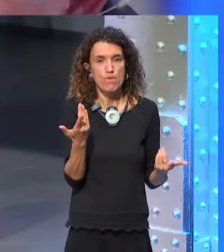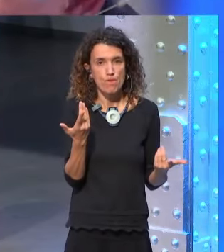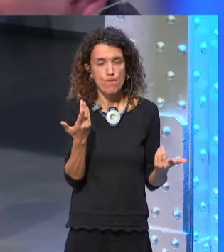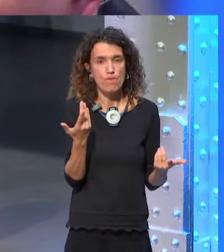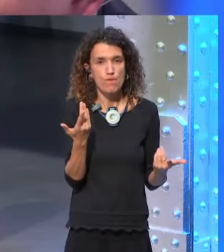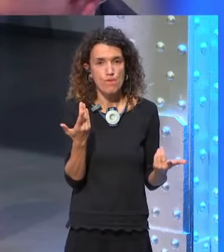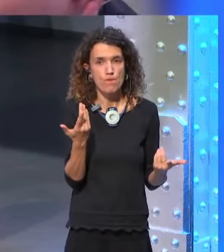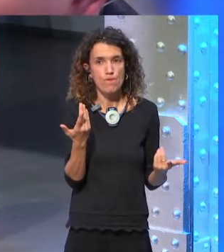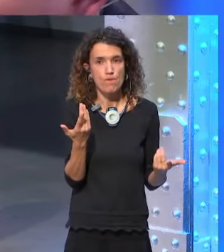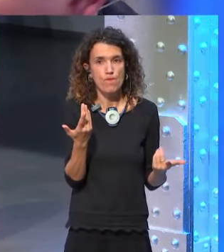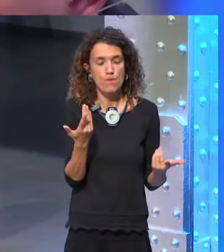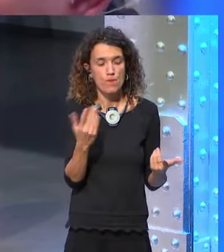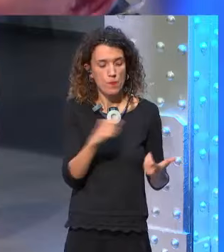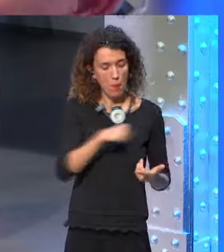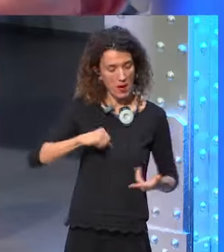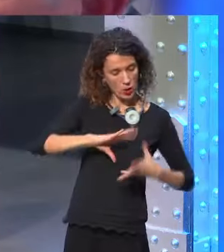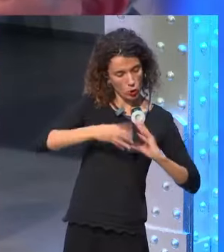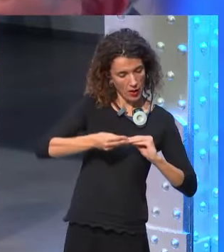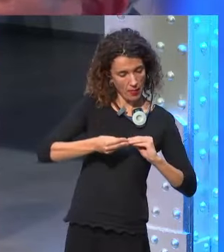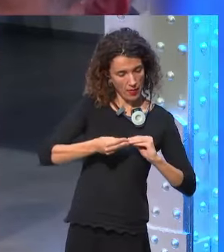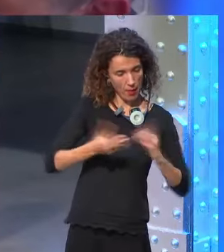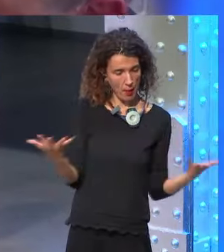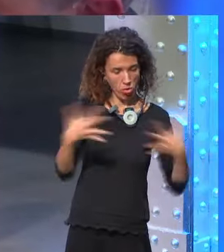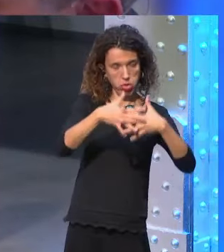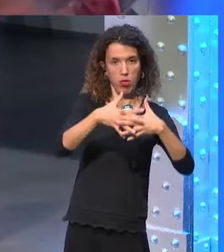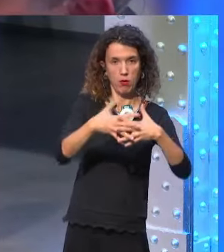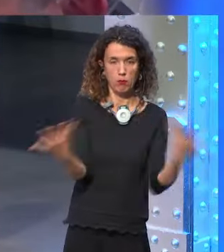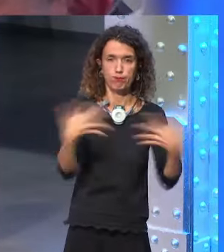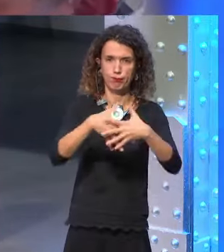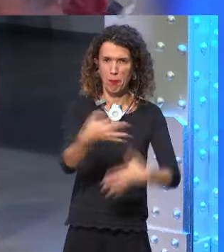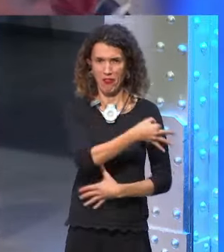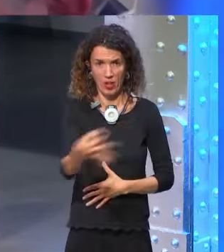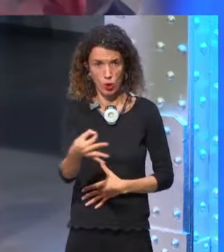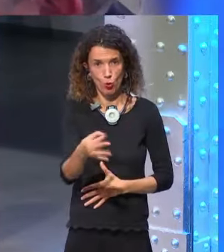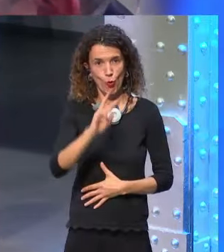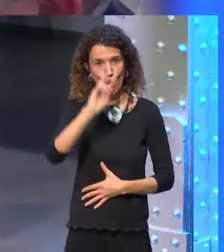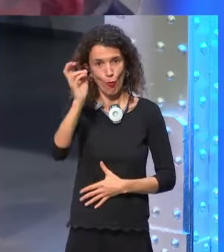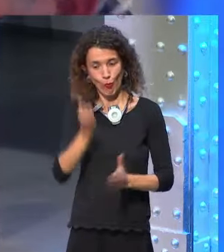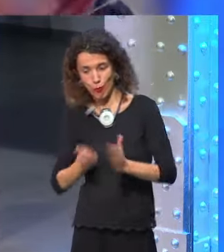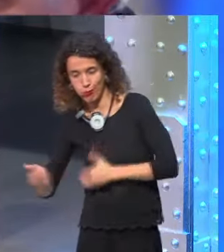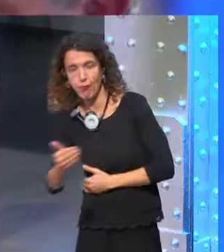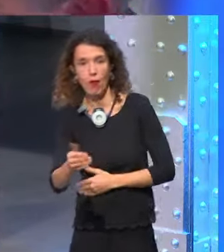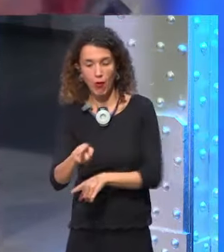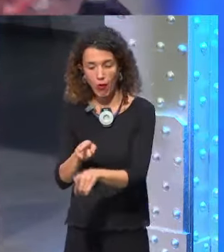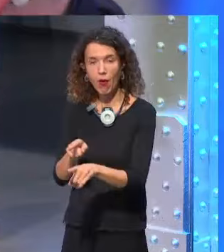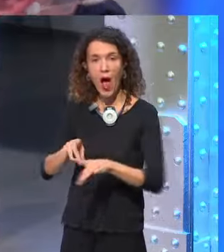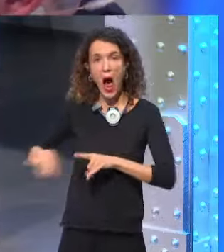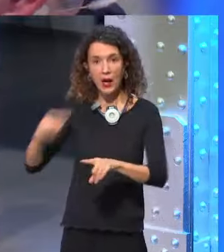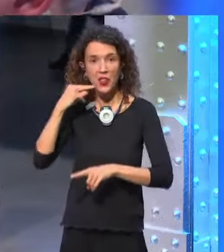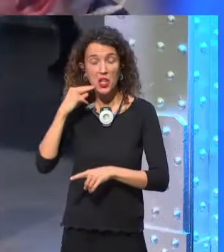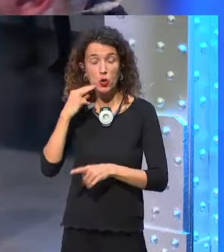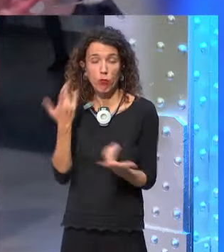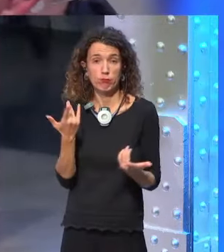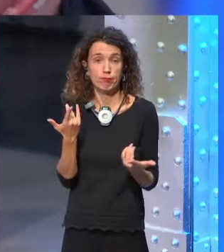customized to fit in these geometries. Instead, you go out in the real world and say, well, that's also the real world,